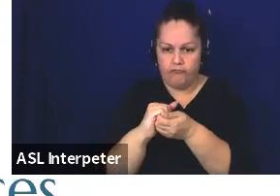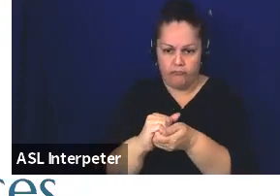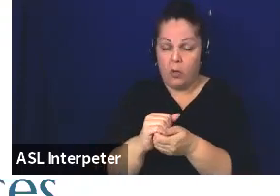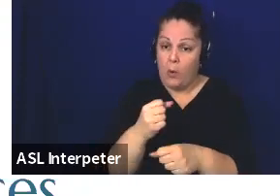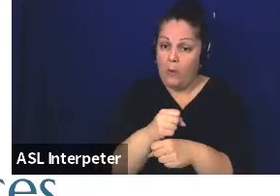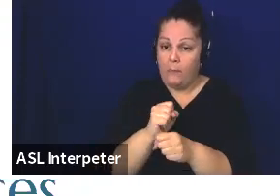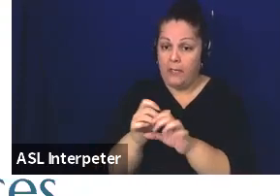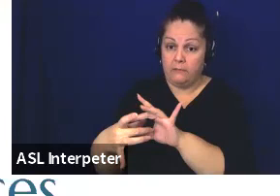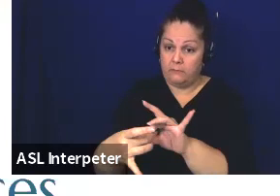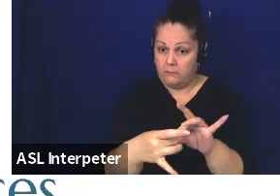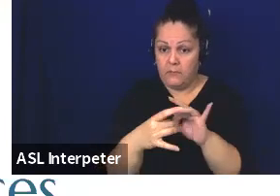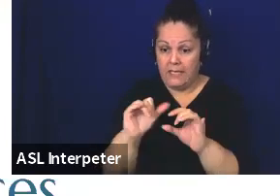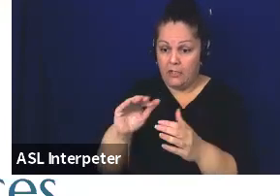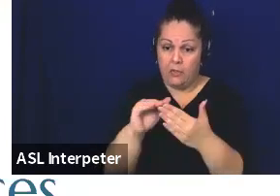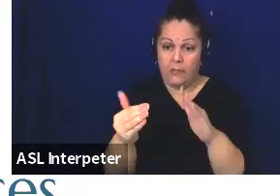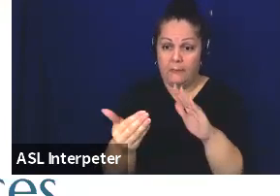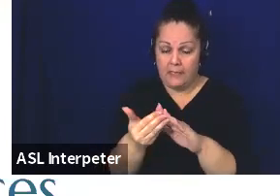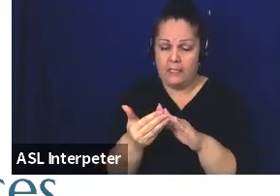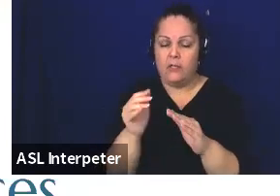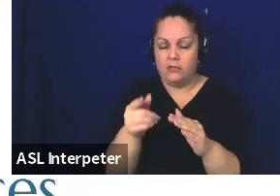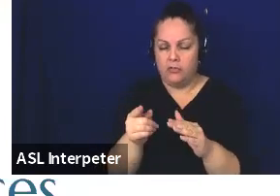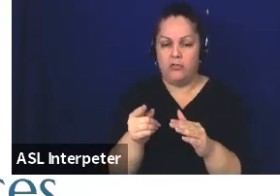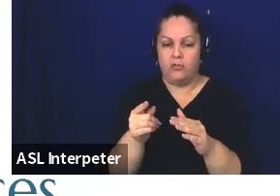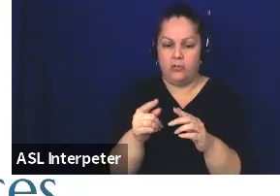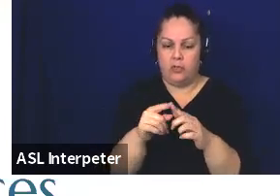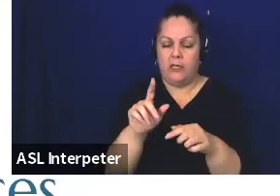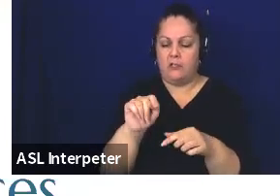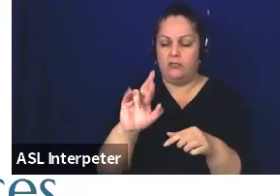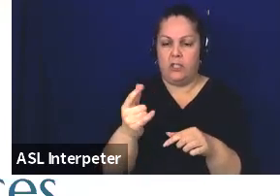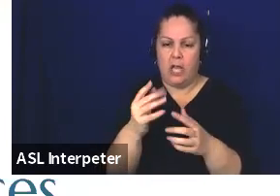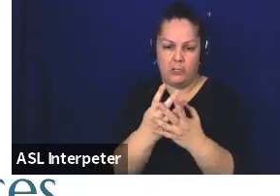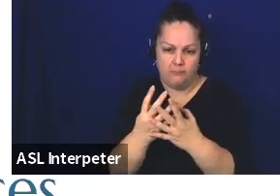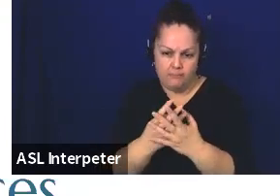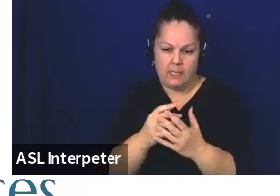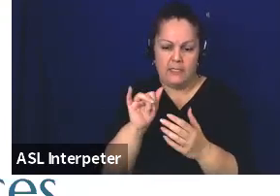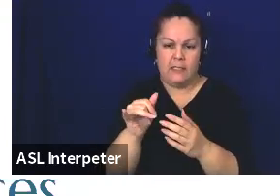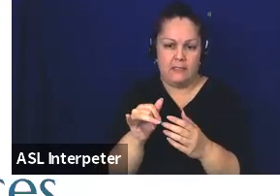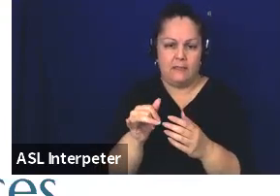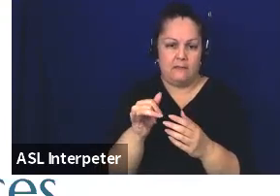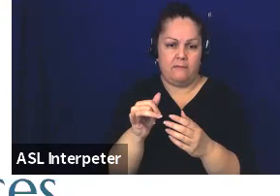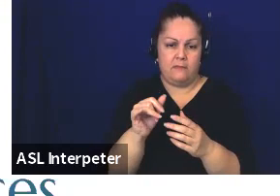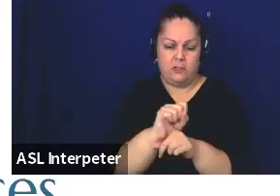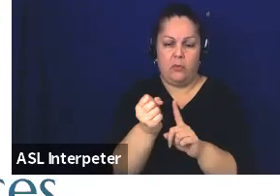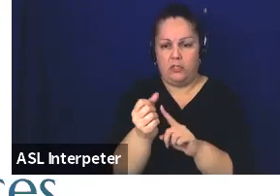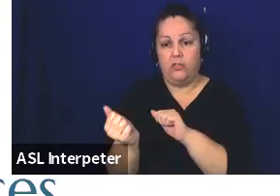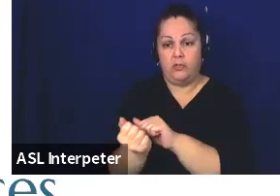create partnerships in your community so you can triage these crisis situations together.